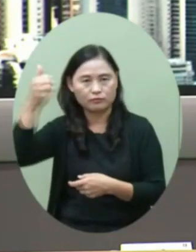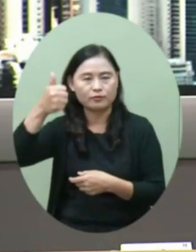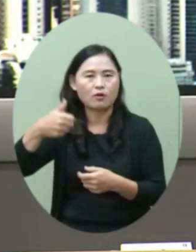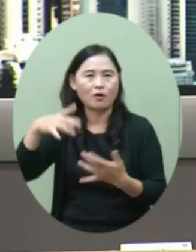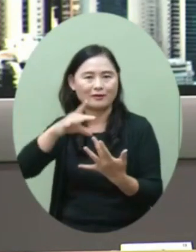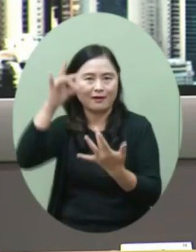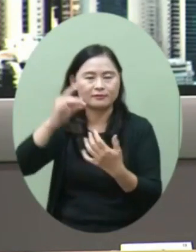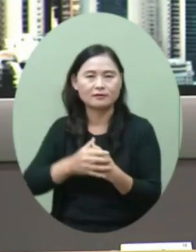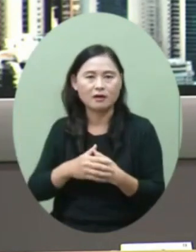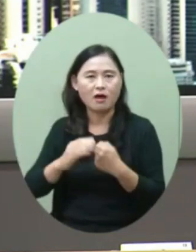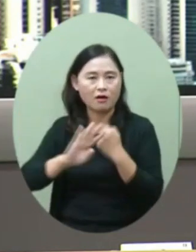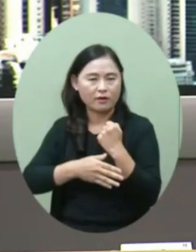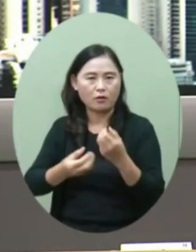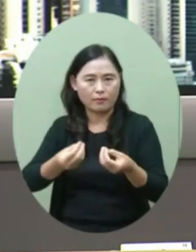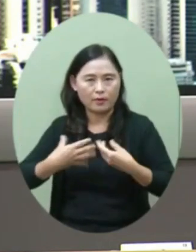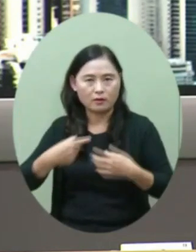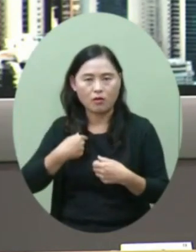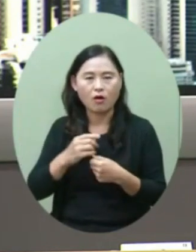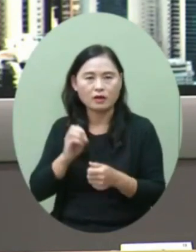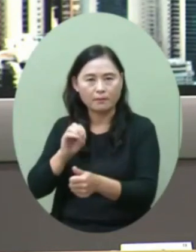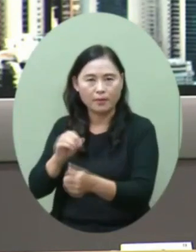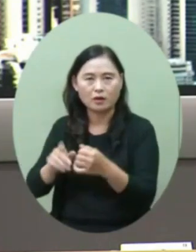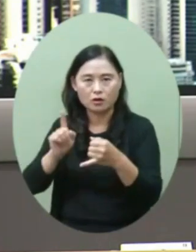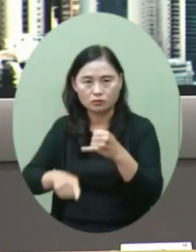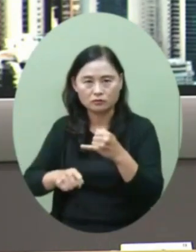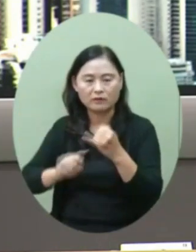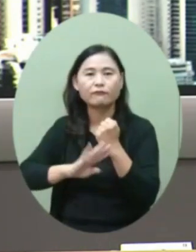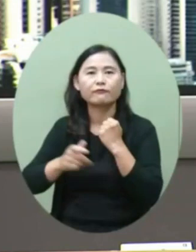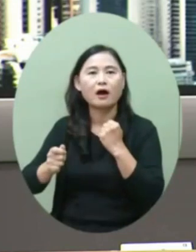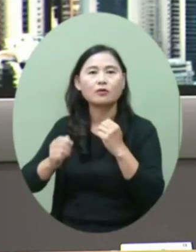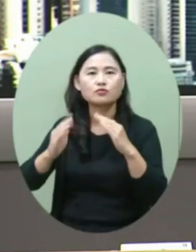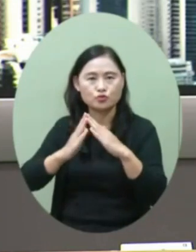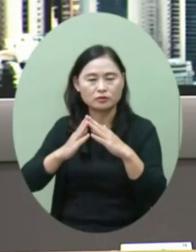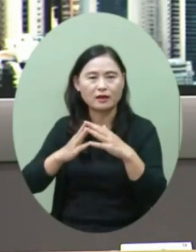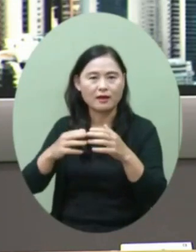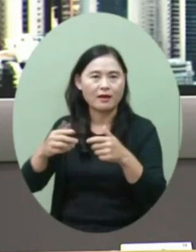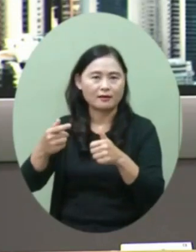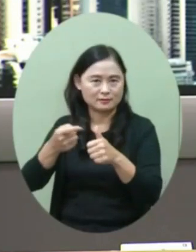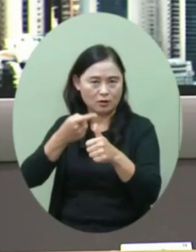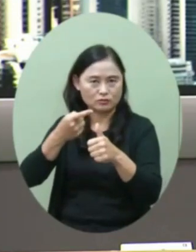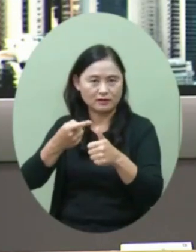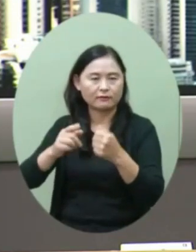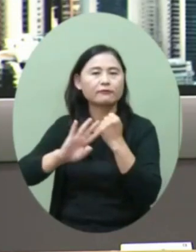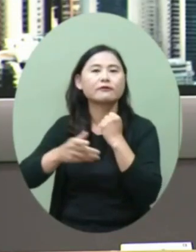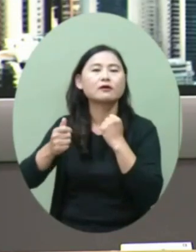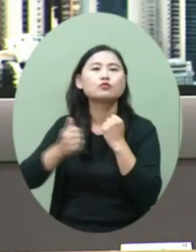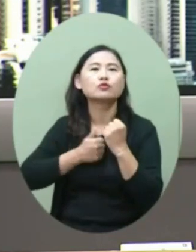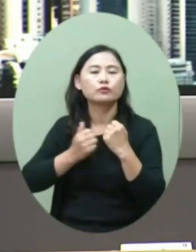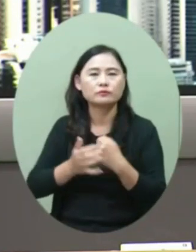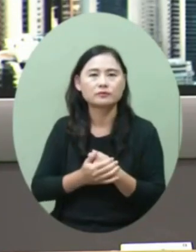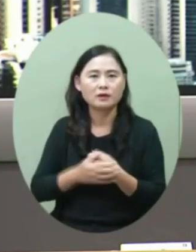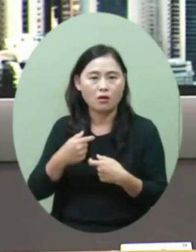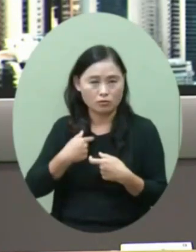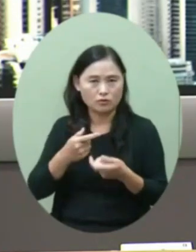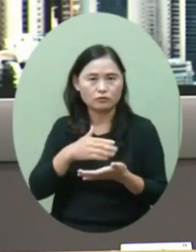are designated by the Chief Executive. The law allows me to consult the Chief Justice of the Court of Final Appeal.